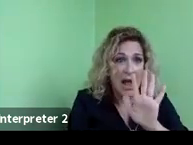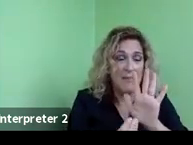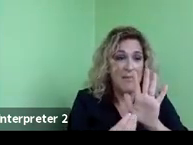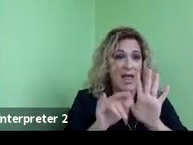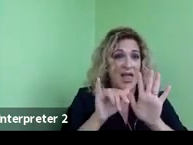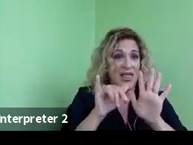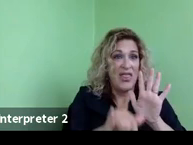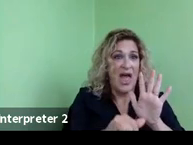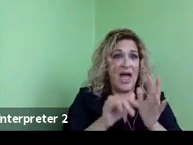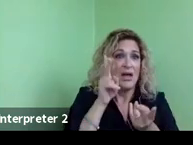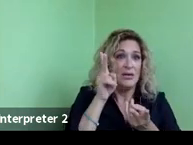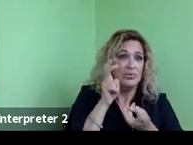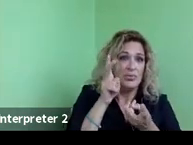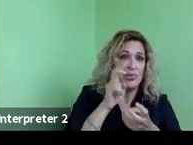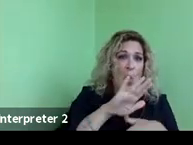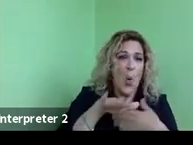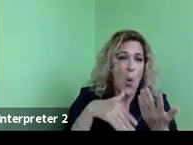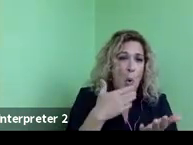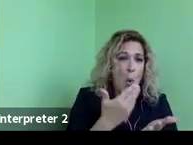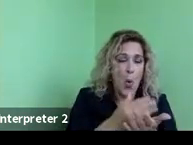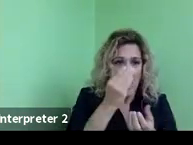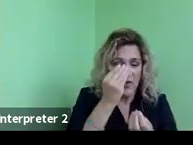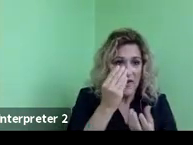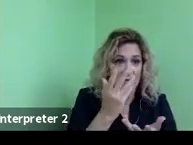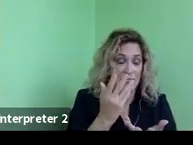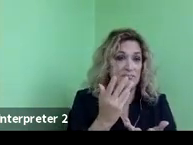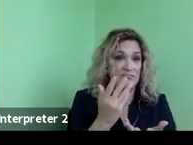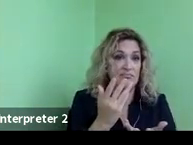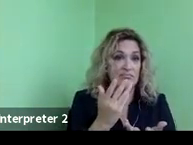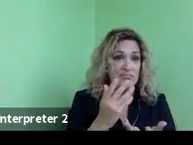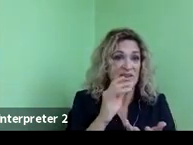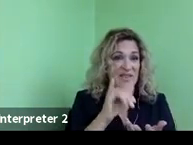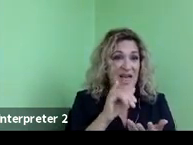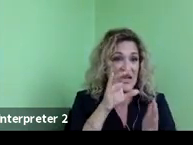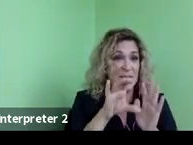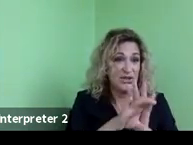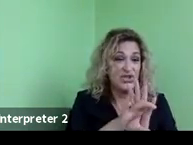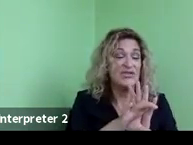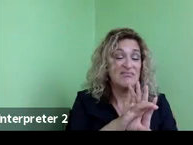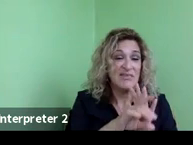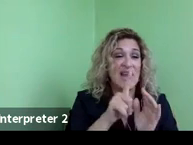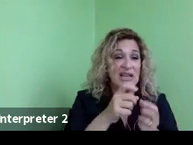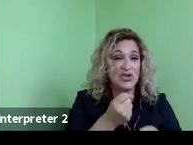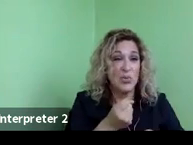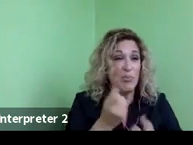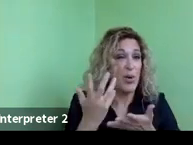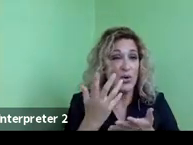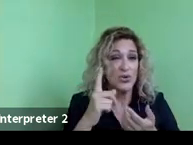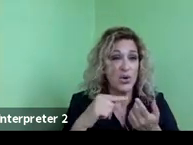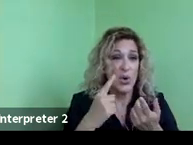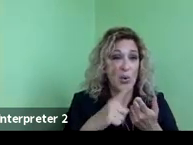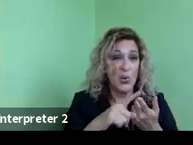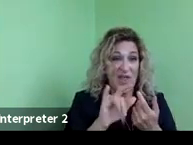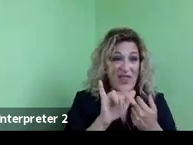those images. So those need to be purged as regularly as possible, and definitely when the lease is up.